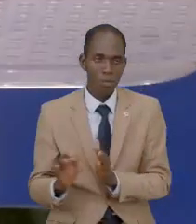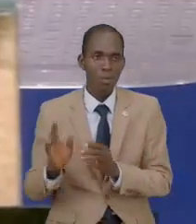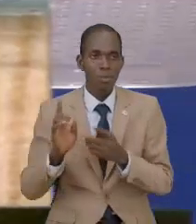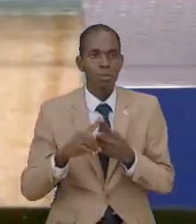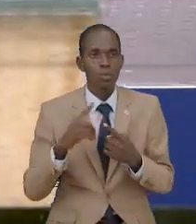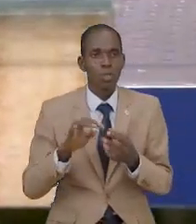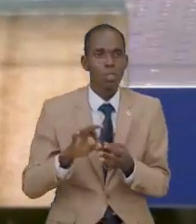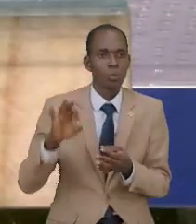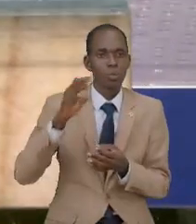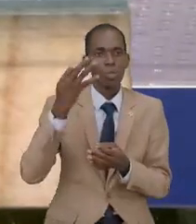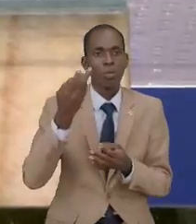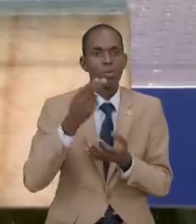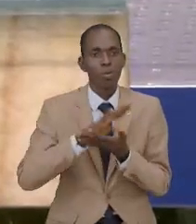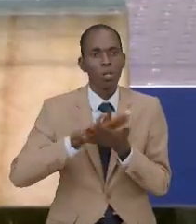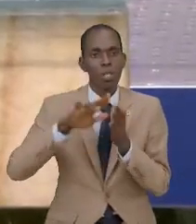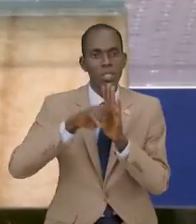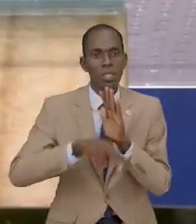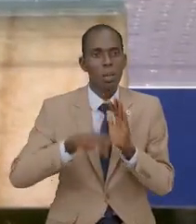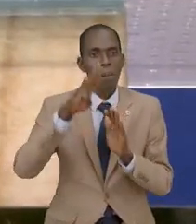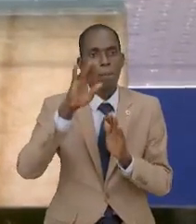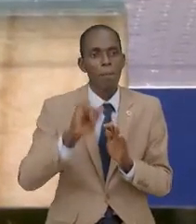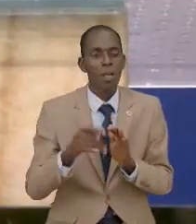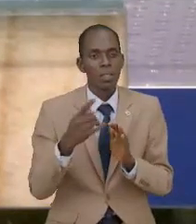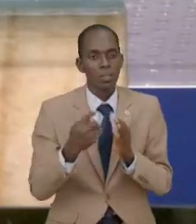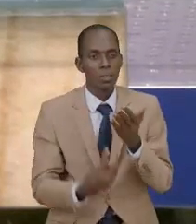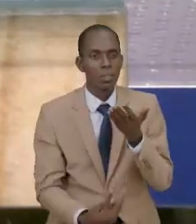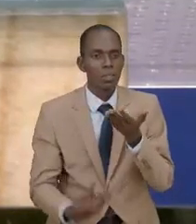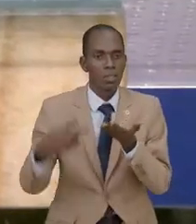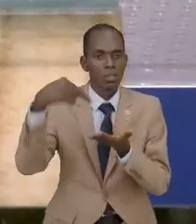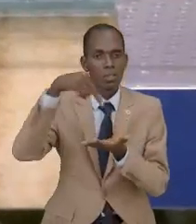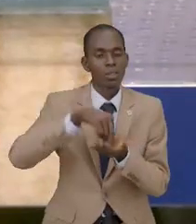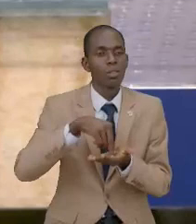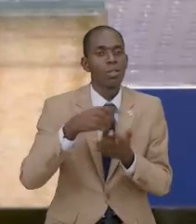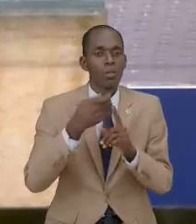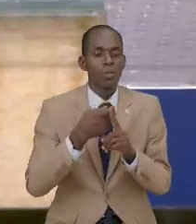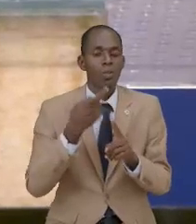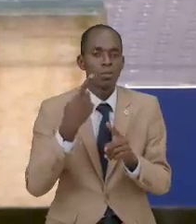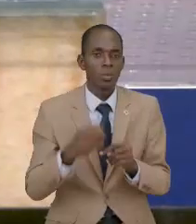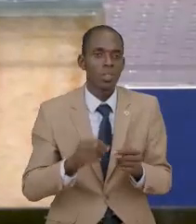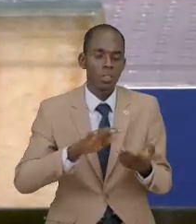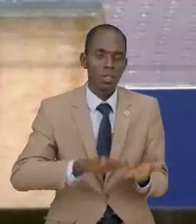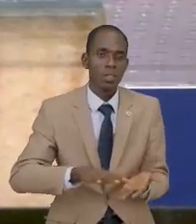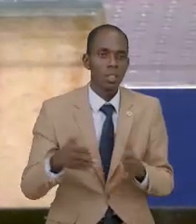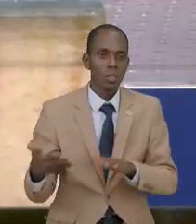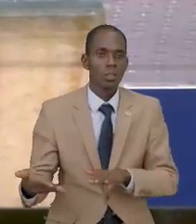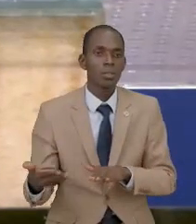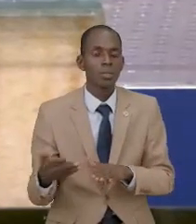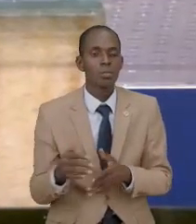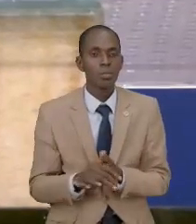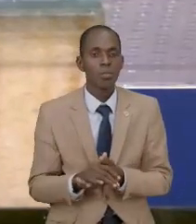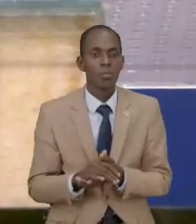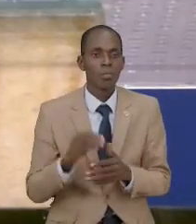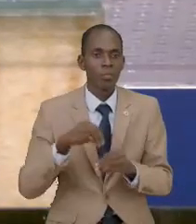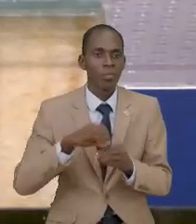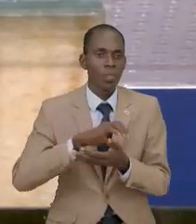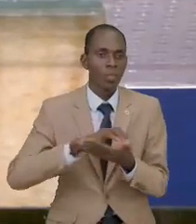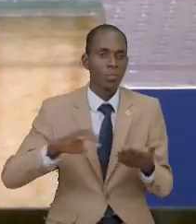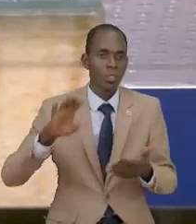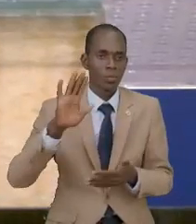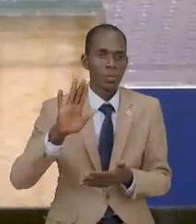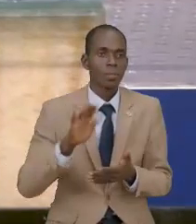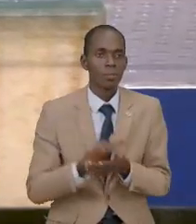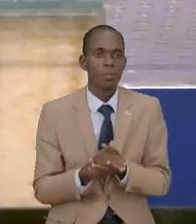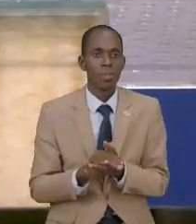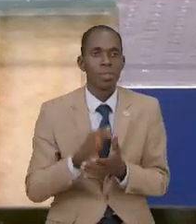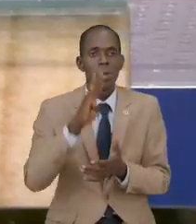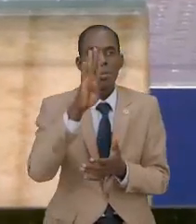Spirit of holiness by the resurrection from the dead. Verse 5,